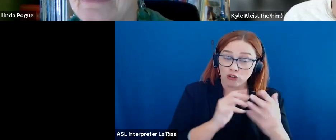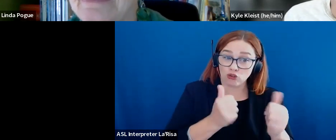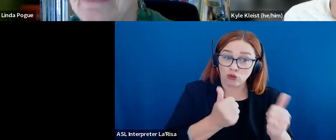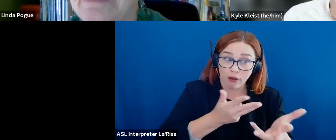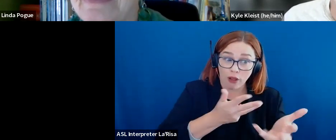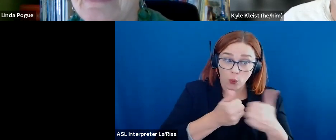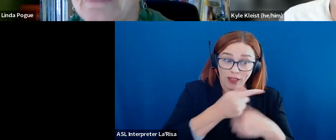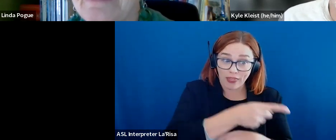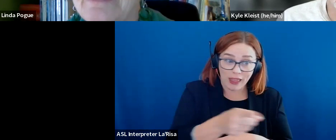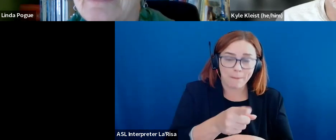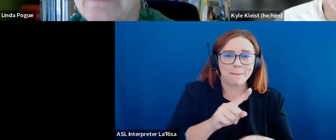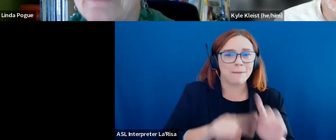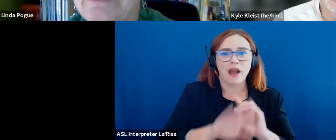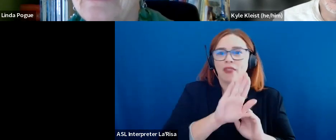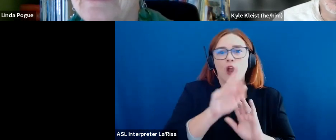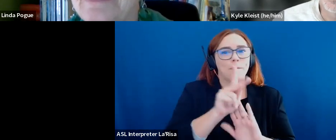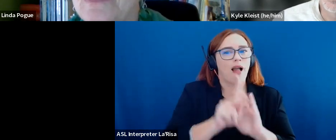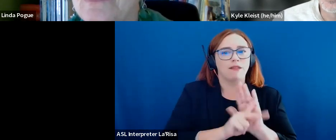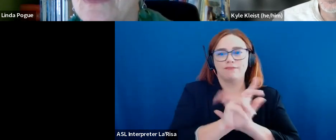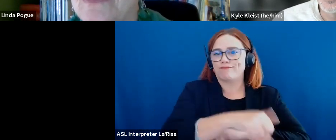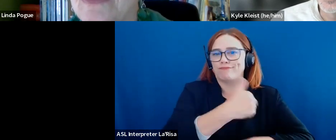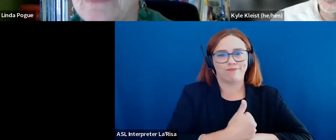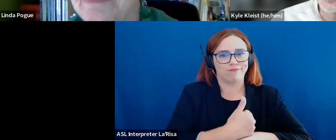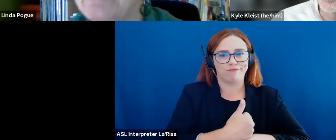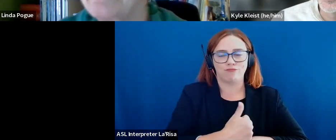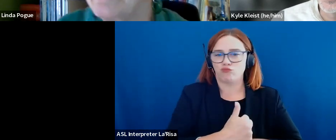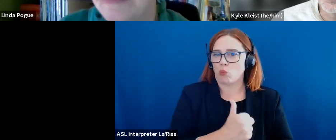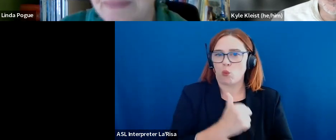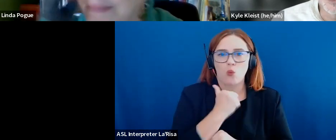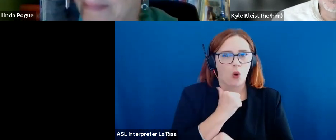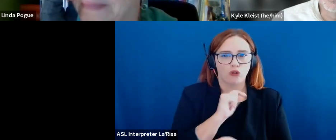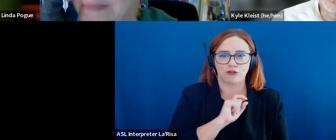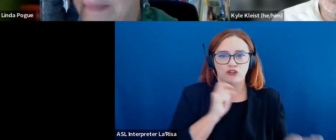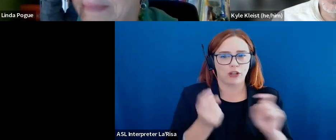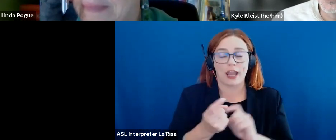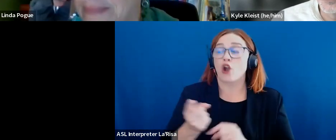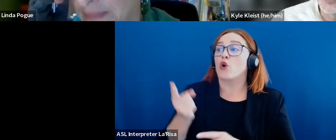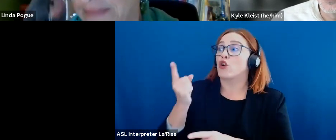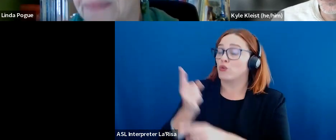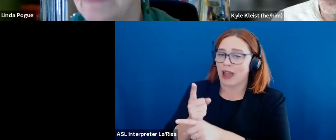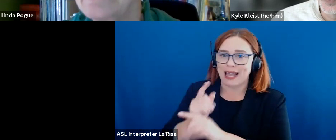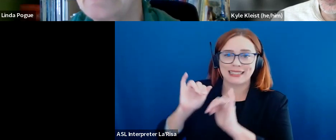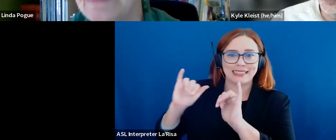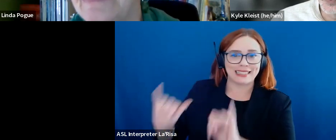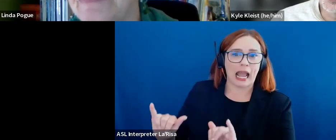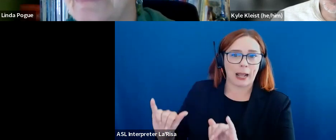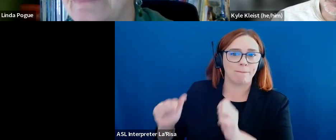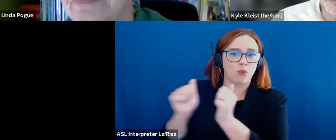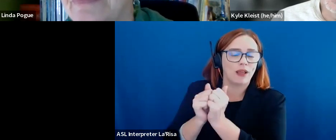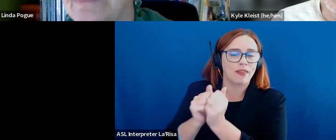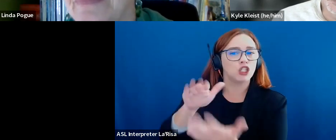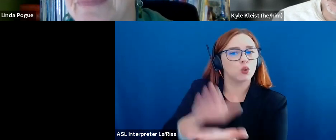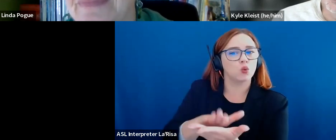they weren't going to change. Right. And that's kind of how it is with the school district as well. Like they're not willing to budge. They got to have a background check.